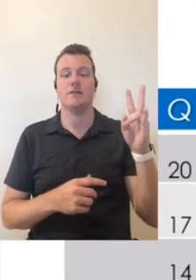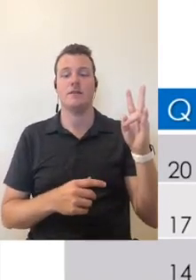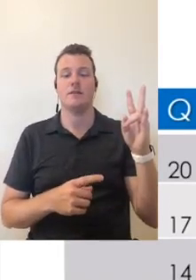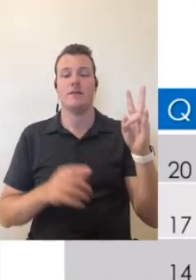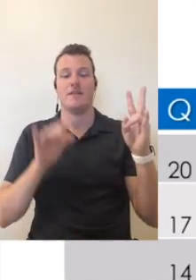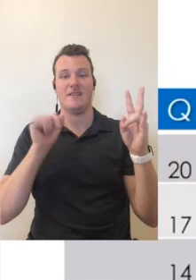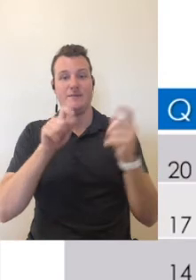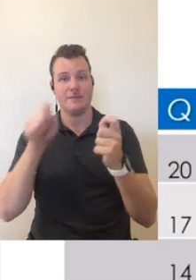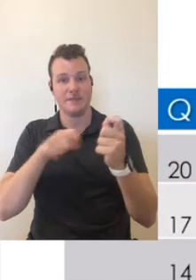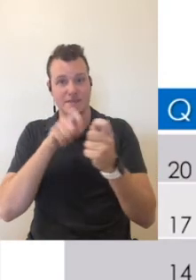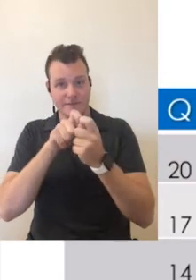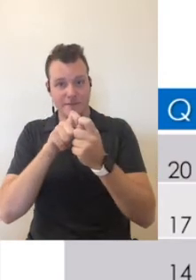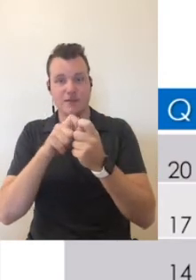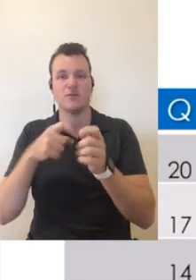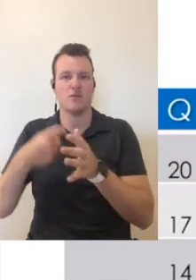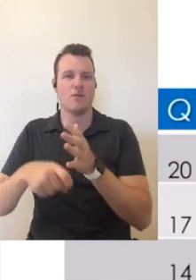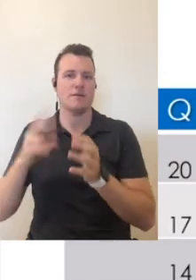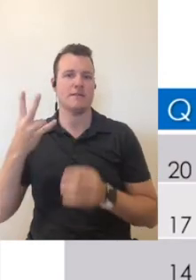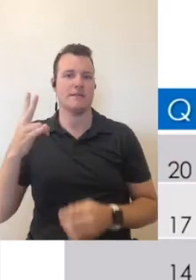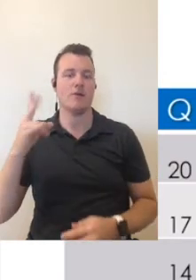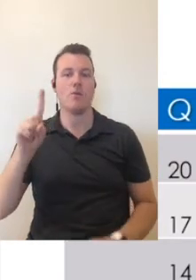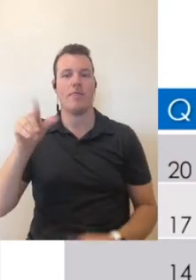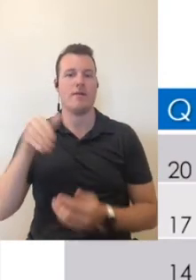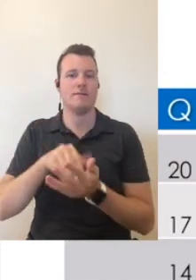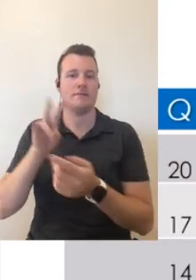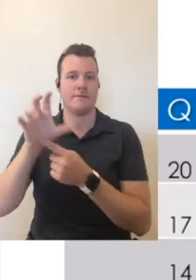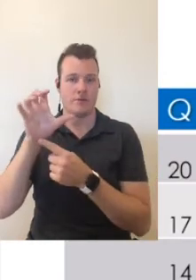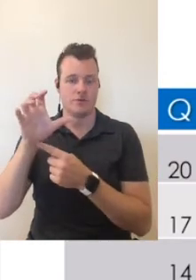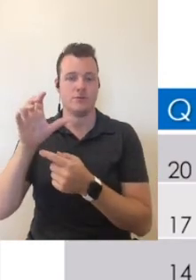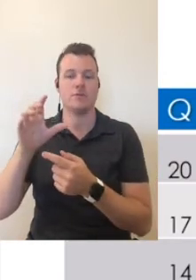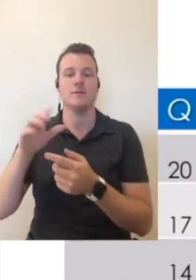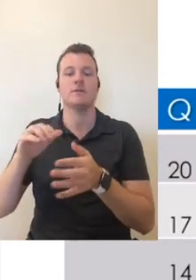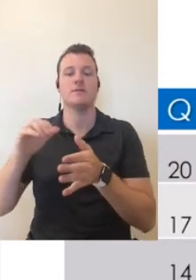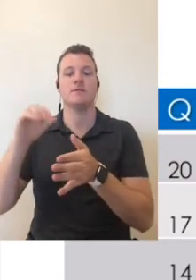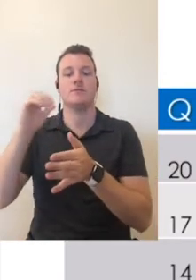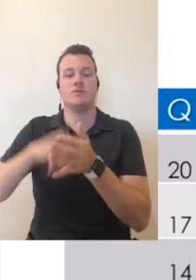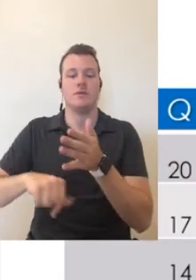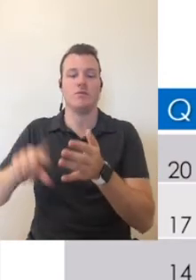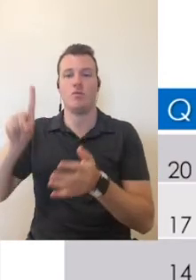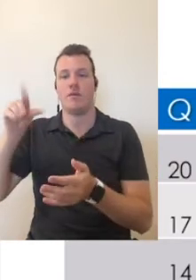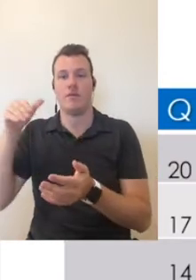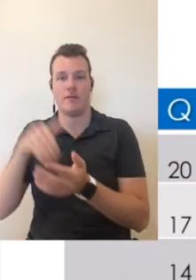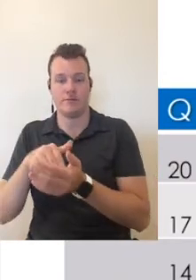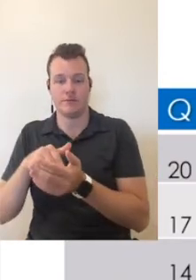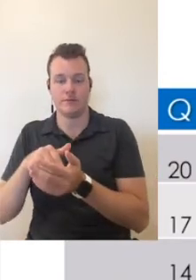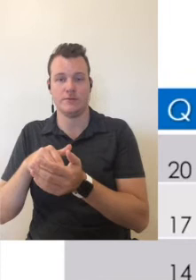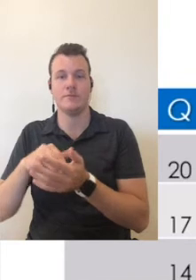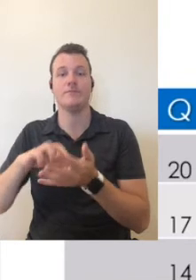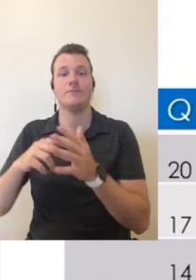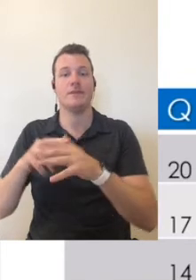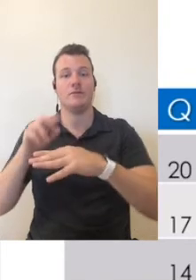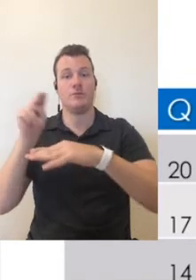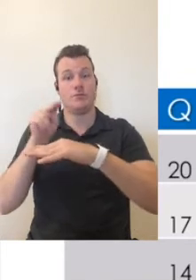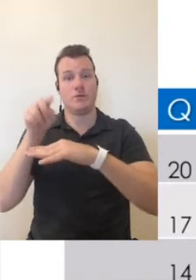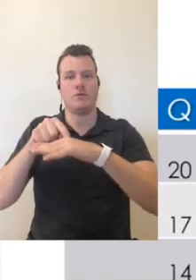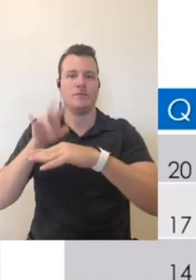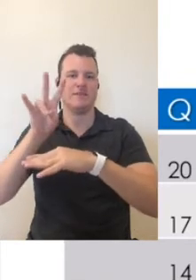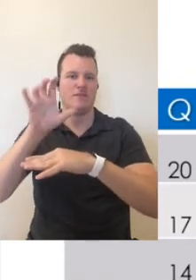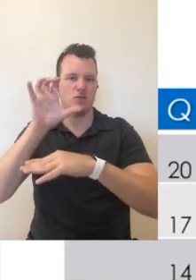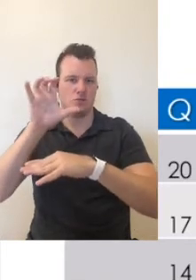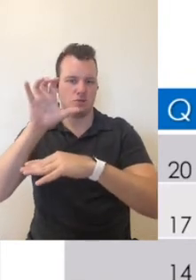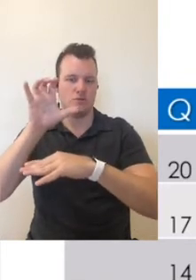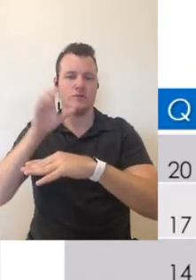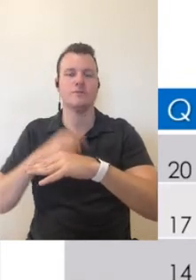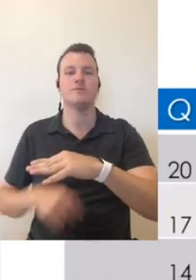is $1,700 for that line, and I'm going to subtract it from 1,000. So in my numerator, I get